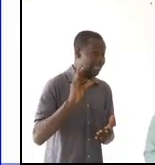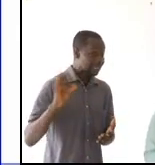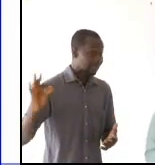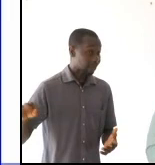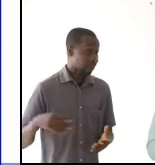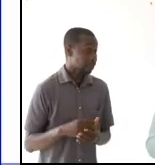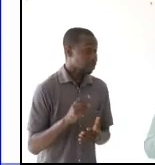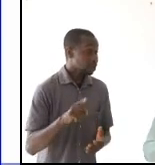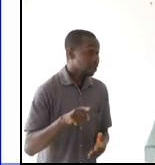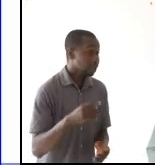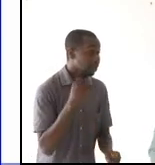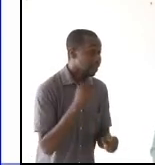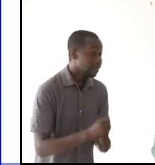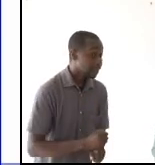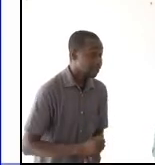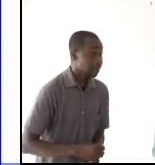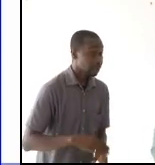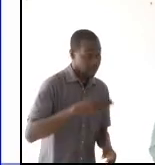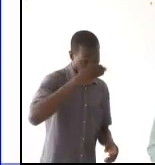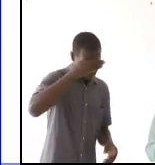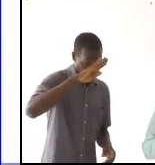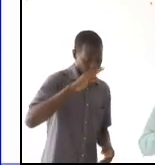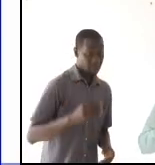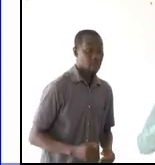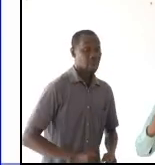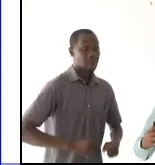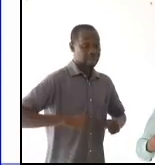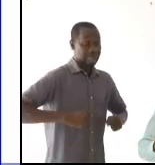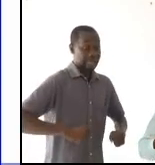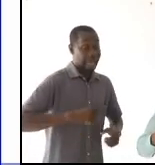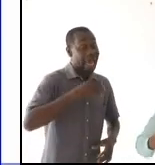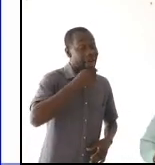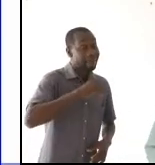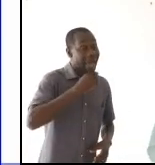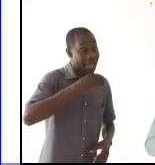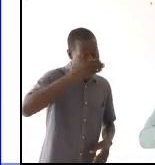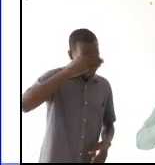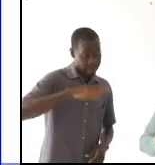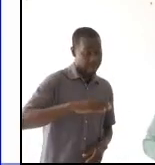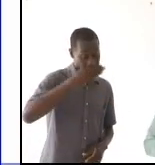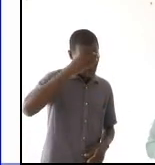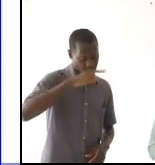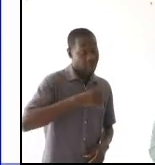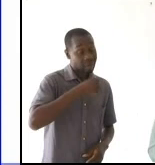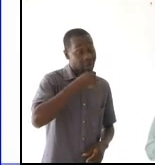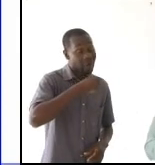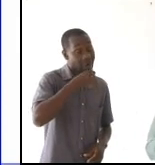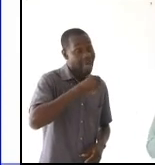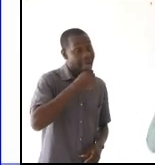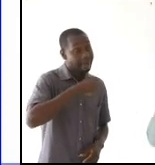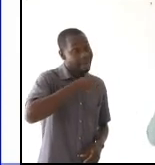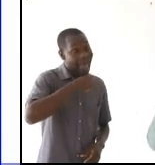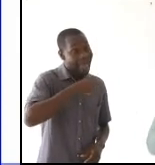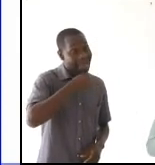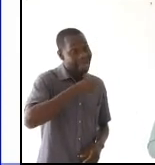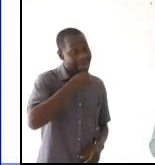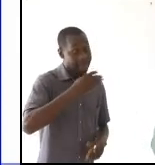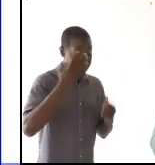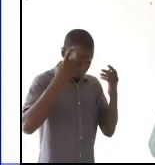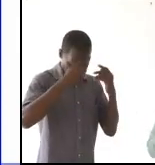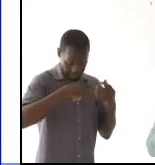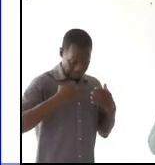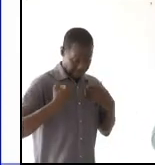is what makes the boy to grow into a man. You know, he has all the man things, the